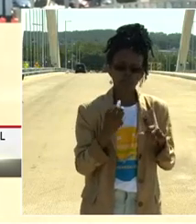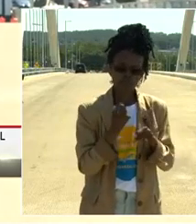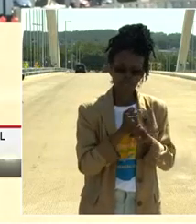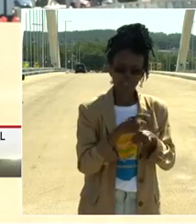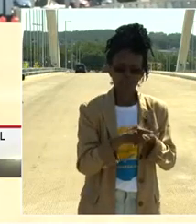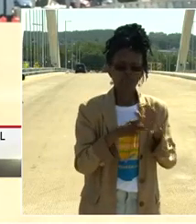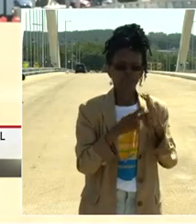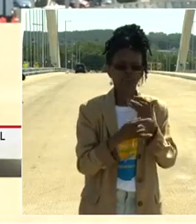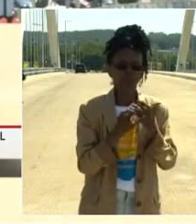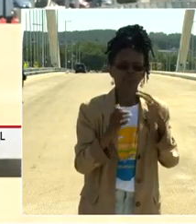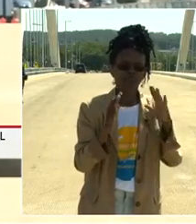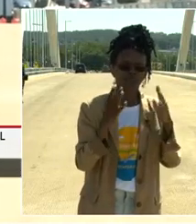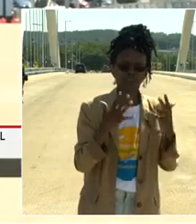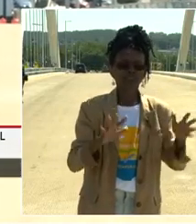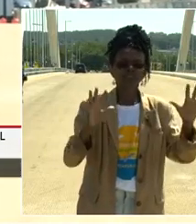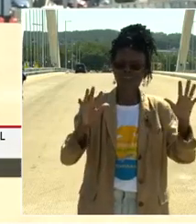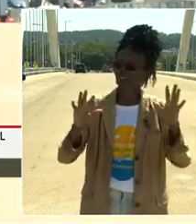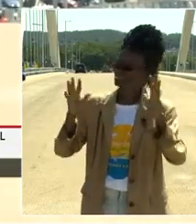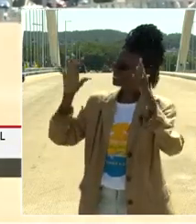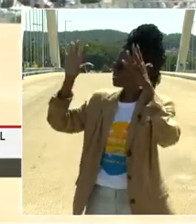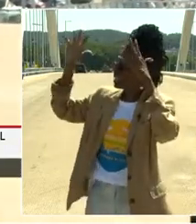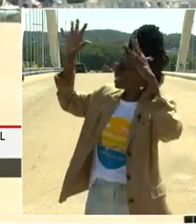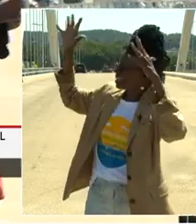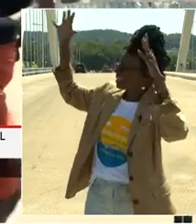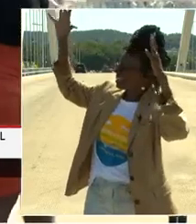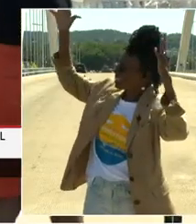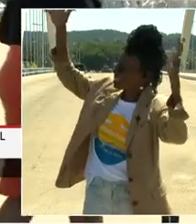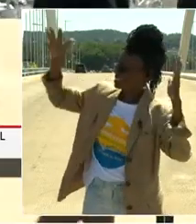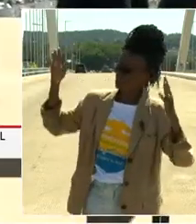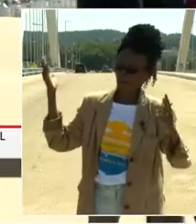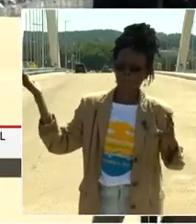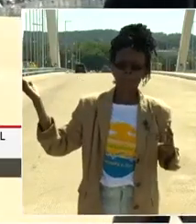So join me in welcoming Director Lott.